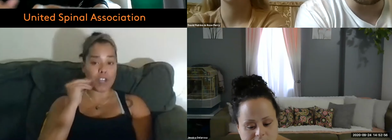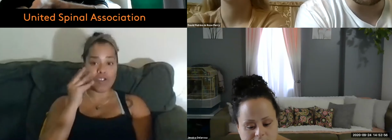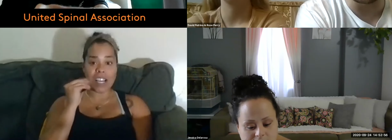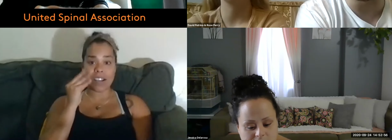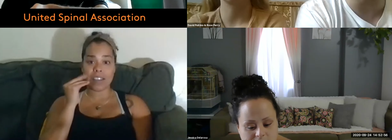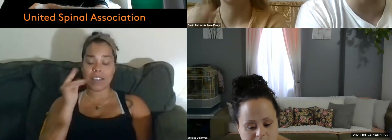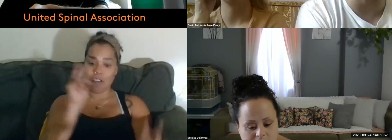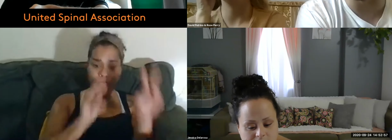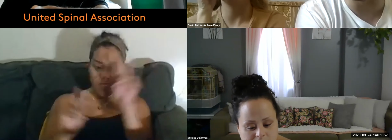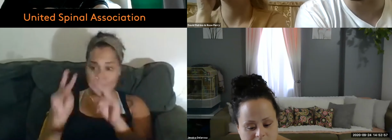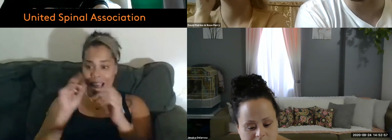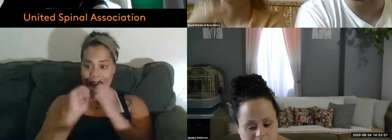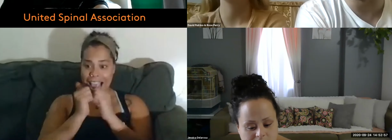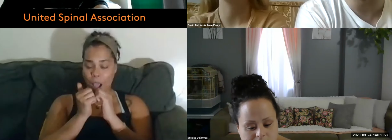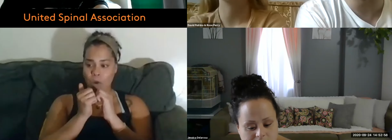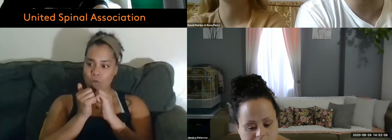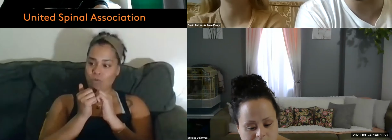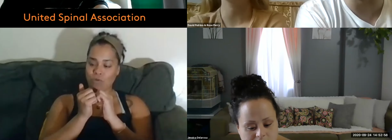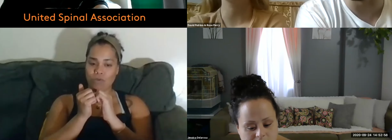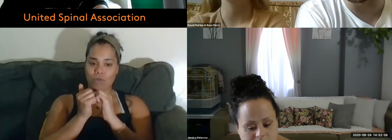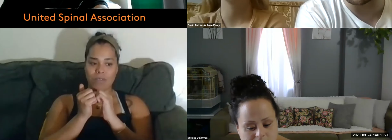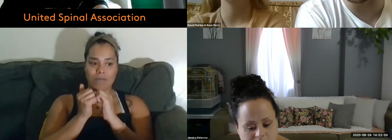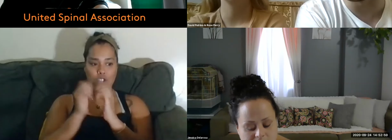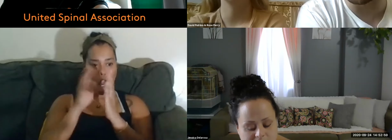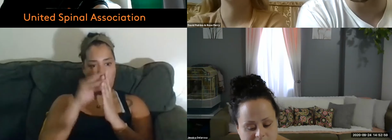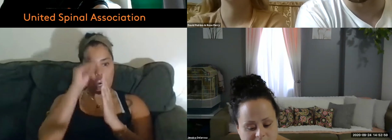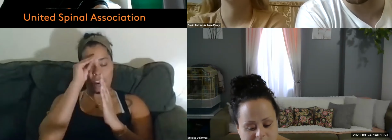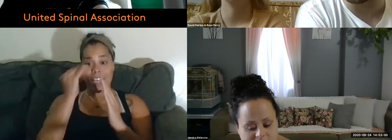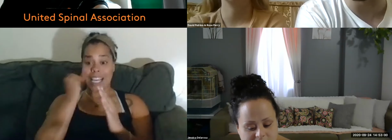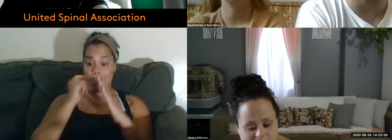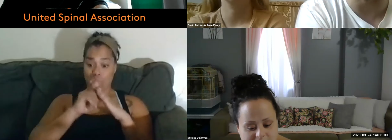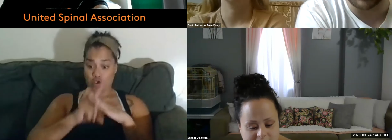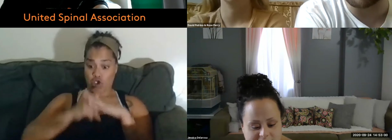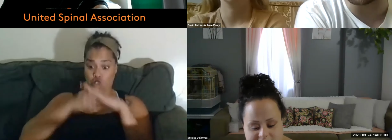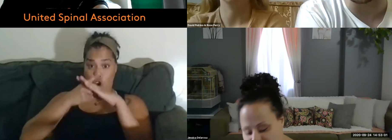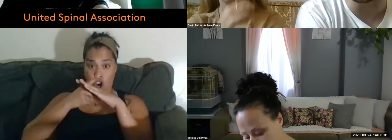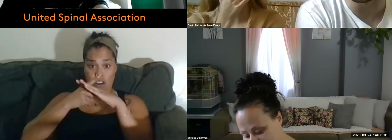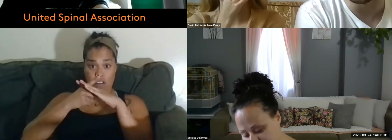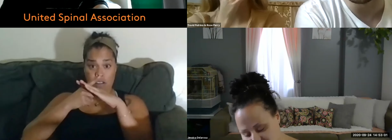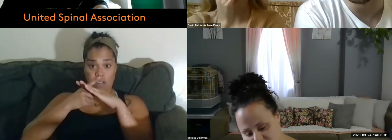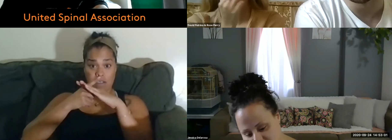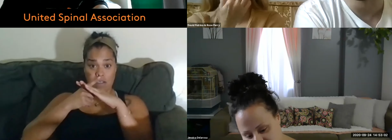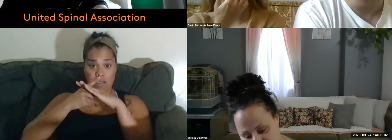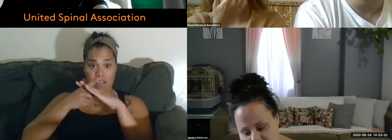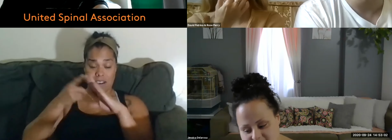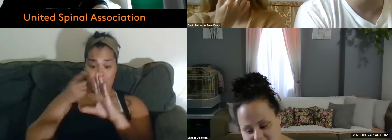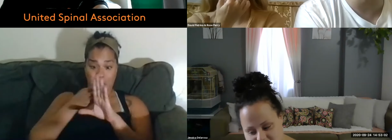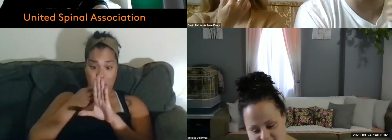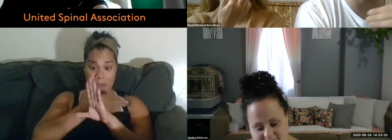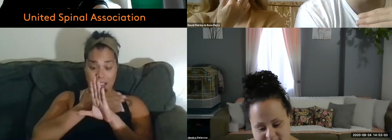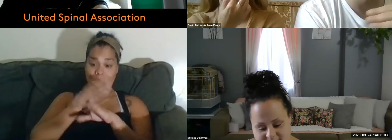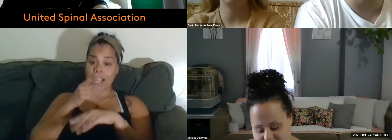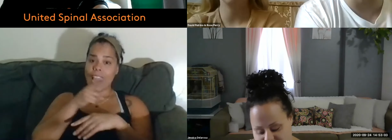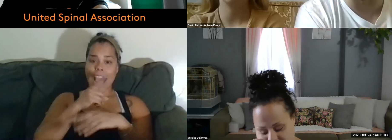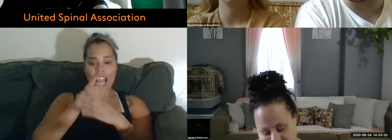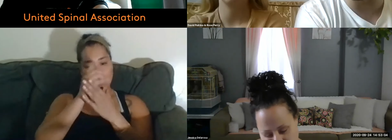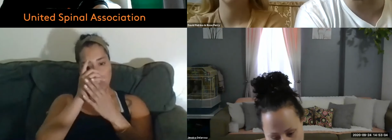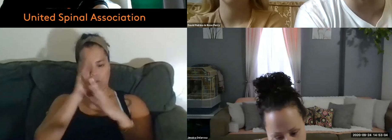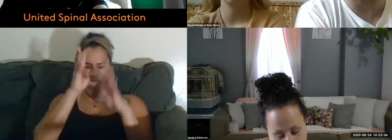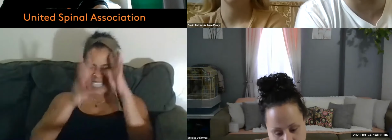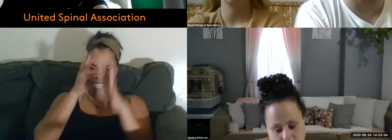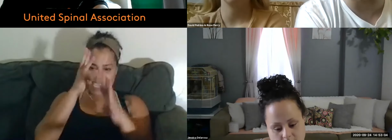if you start from the beginning and you design for inclusion from the outset, there's just no